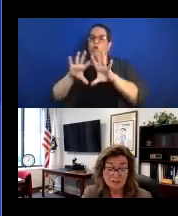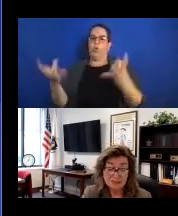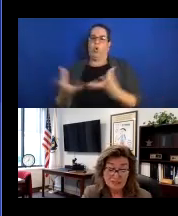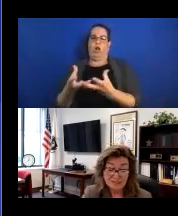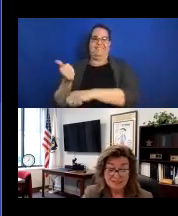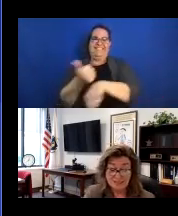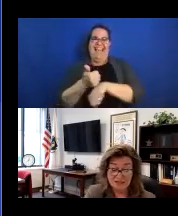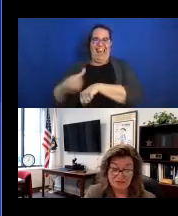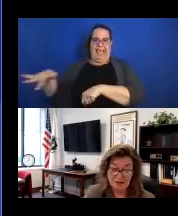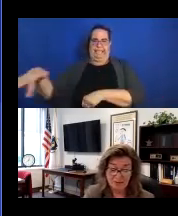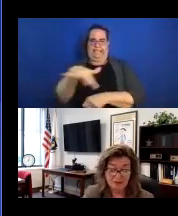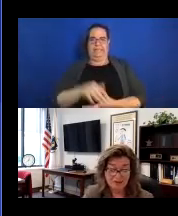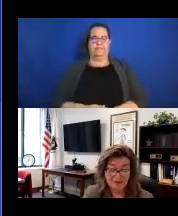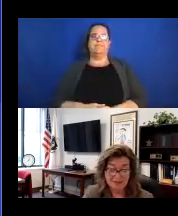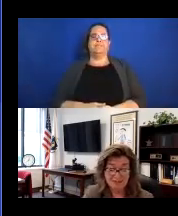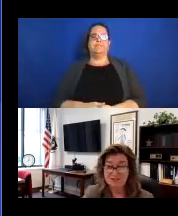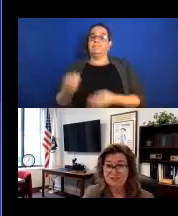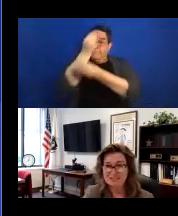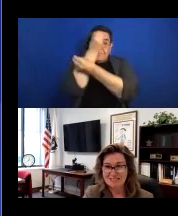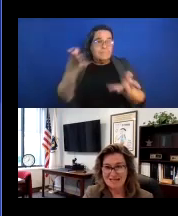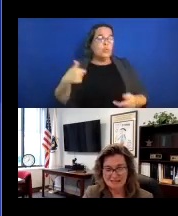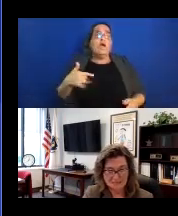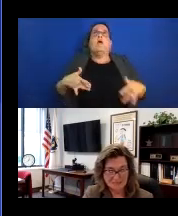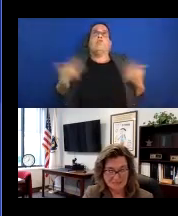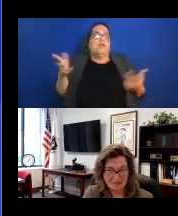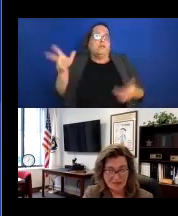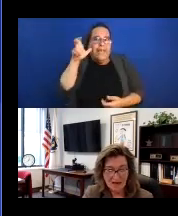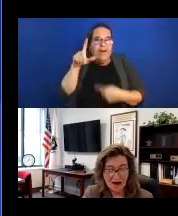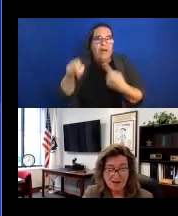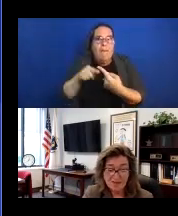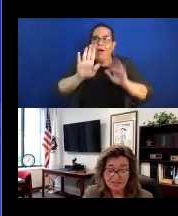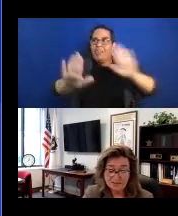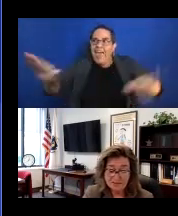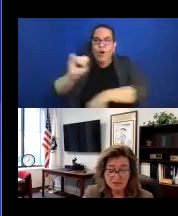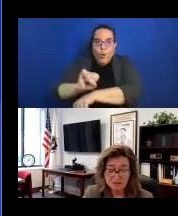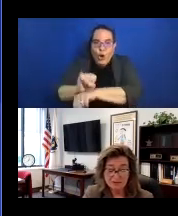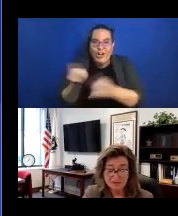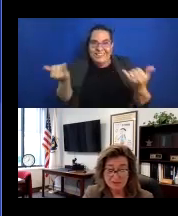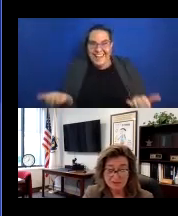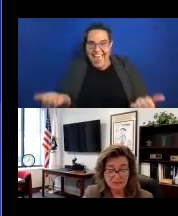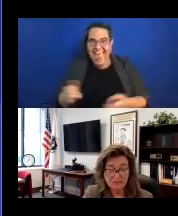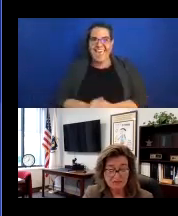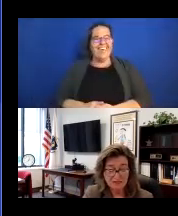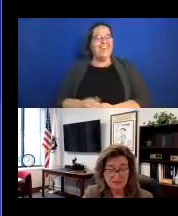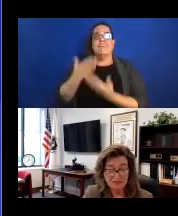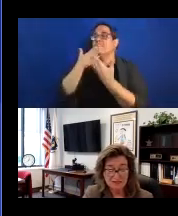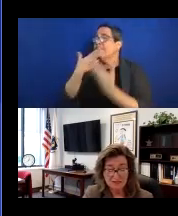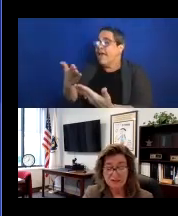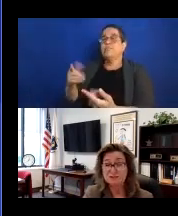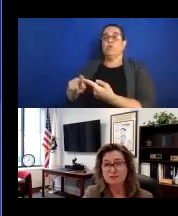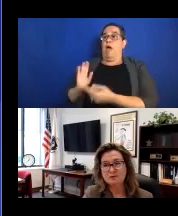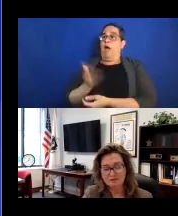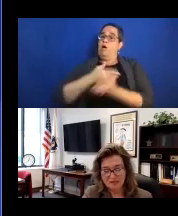We are excited to hear about the work of these centers today. Our thanks to our research centers of excellence